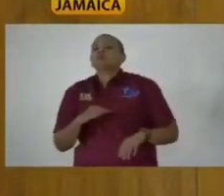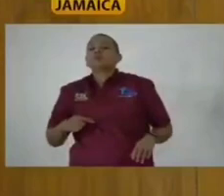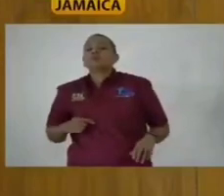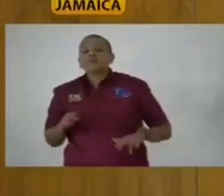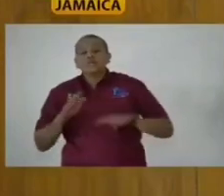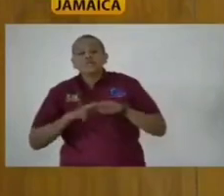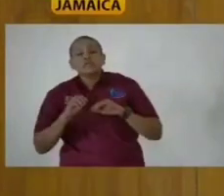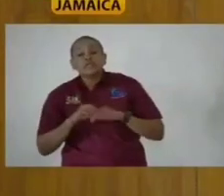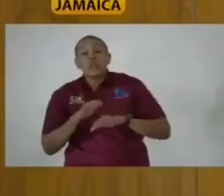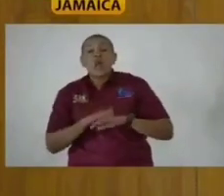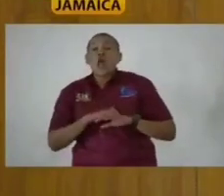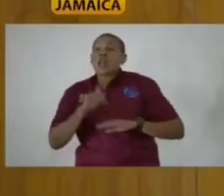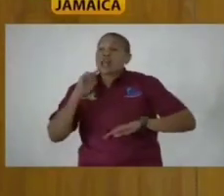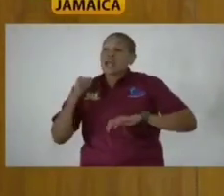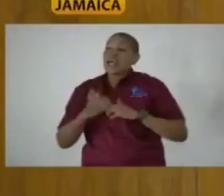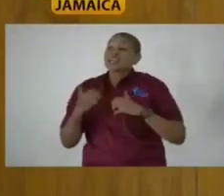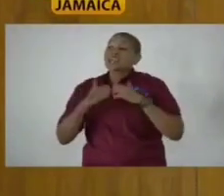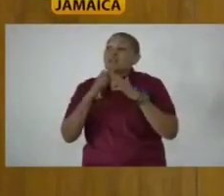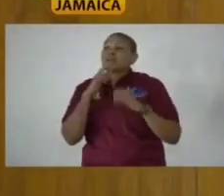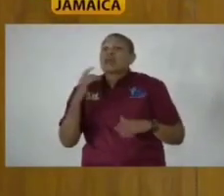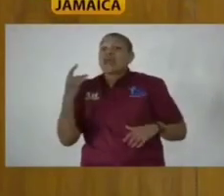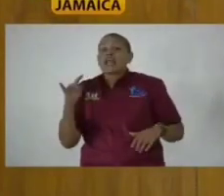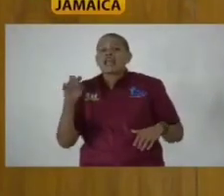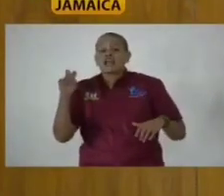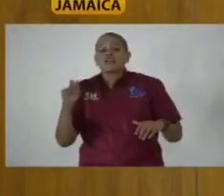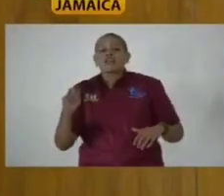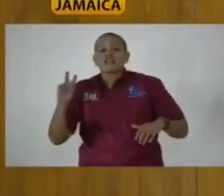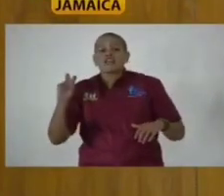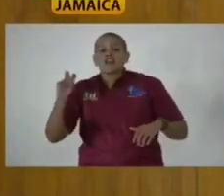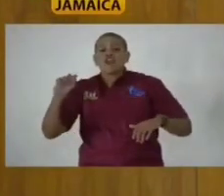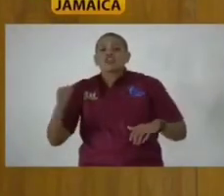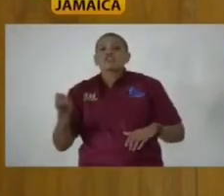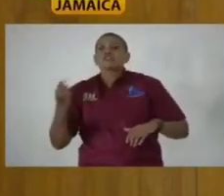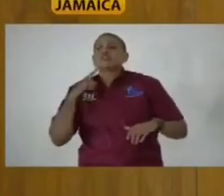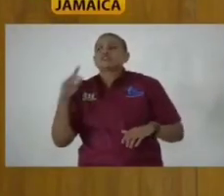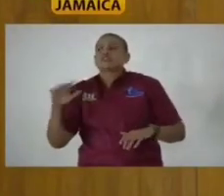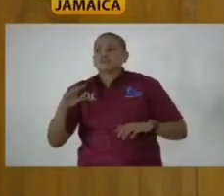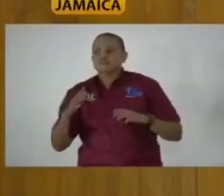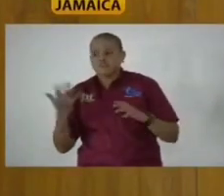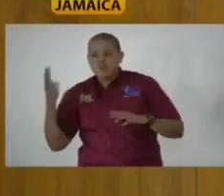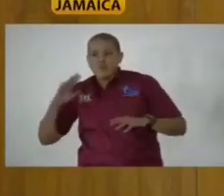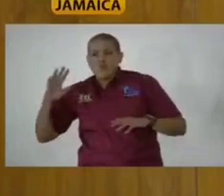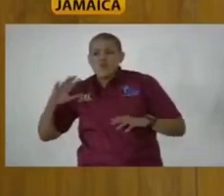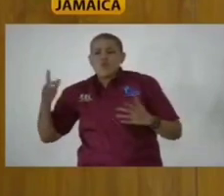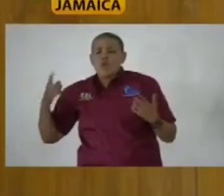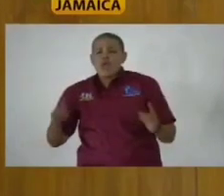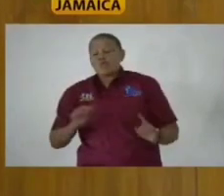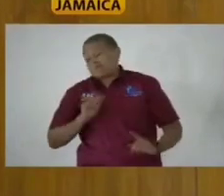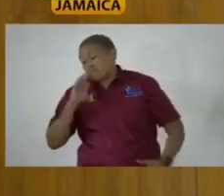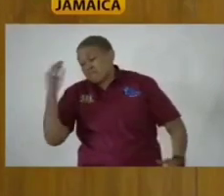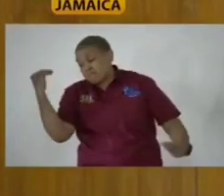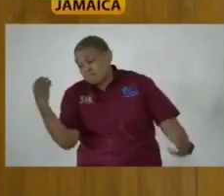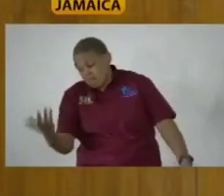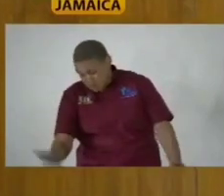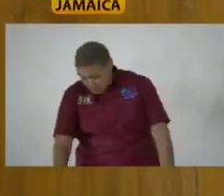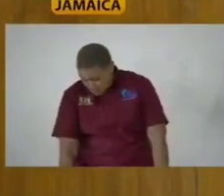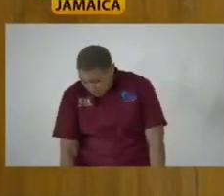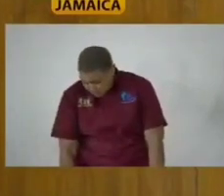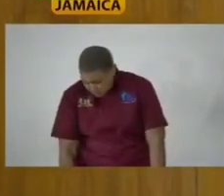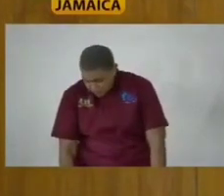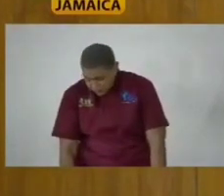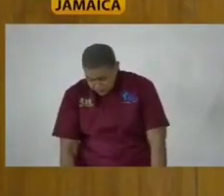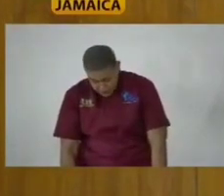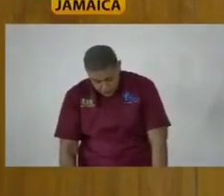London, established in the 1830s, a colonial construct. I have said, you've said that there's